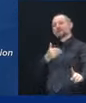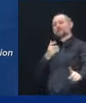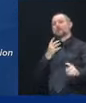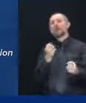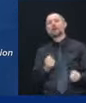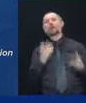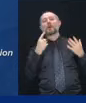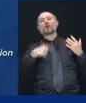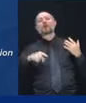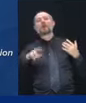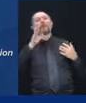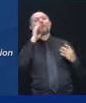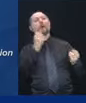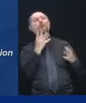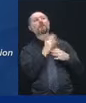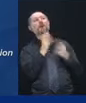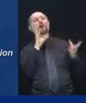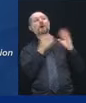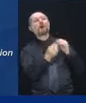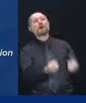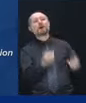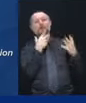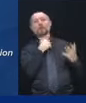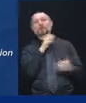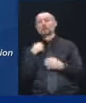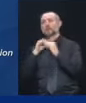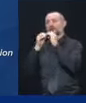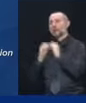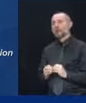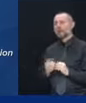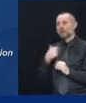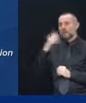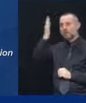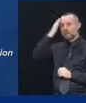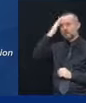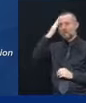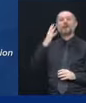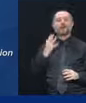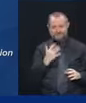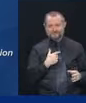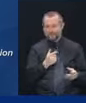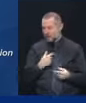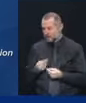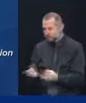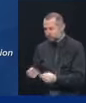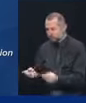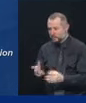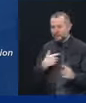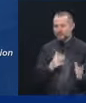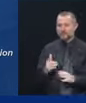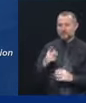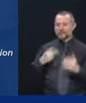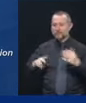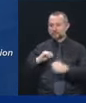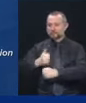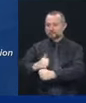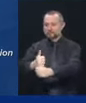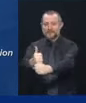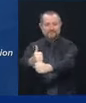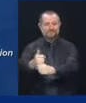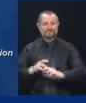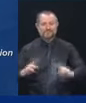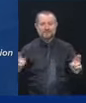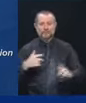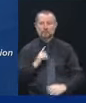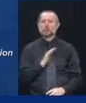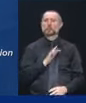weeks. So at least we can plan and we can tell the local governments, this is the number you're going to get next week. You don't have it yet, but this is what you're